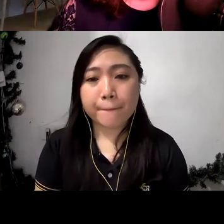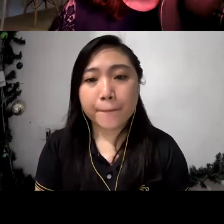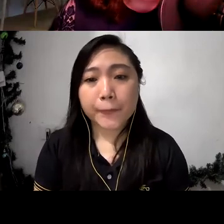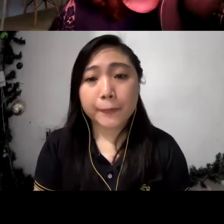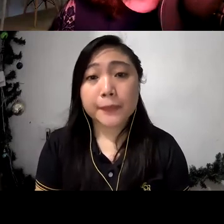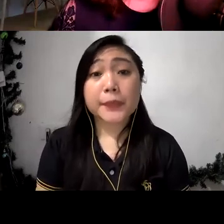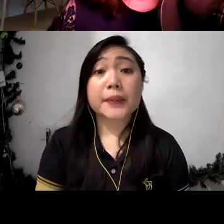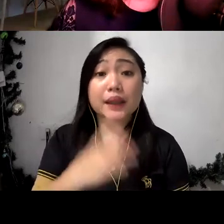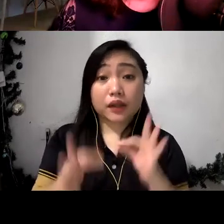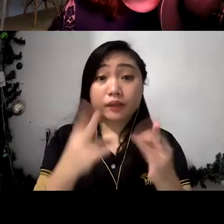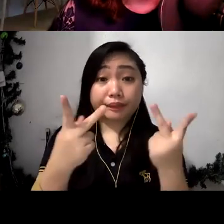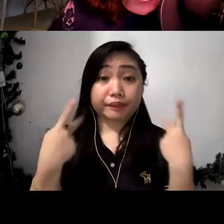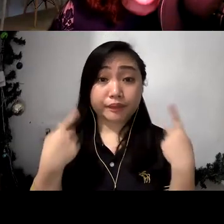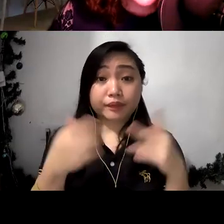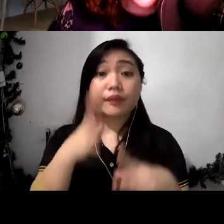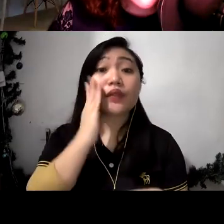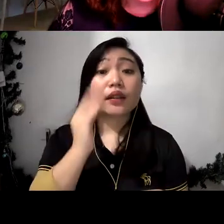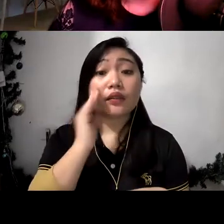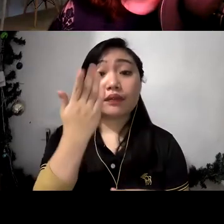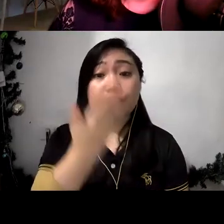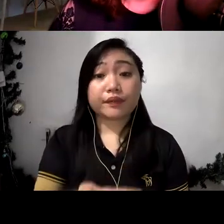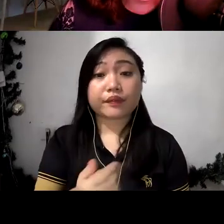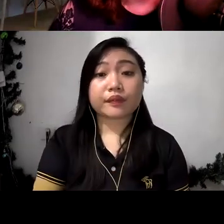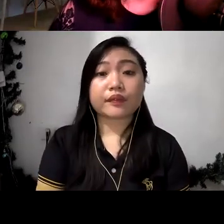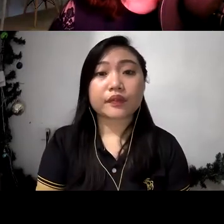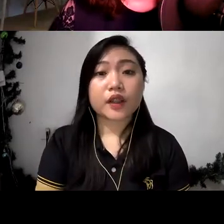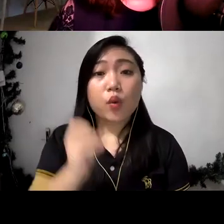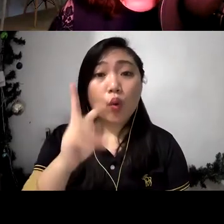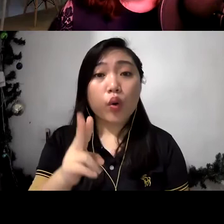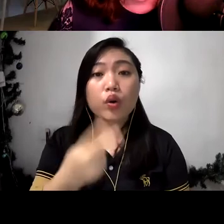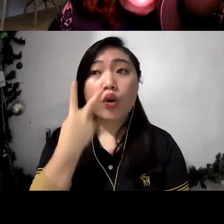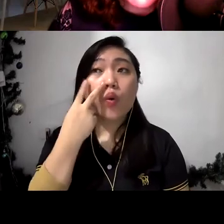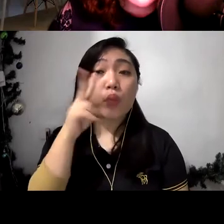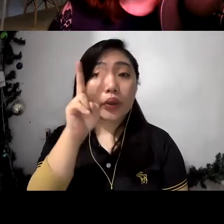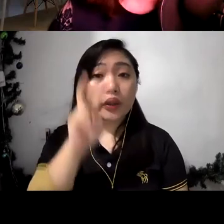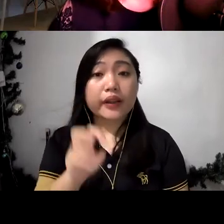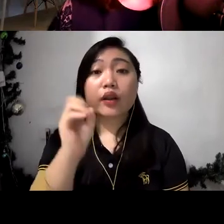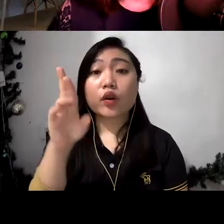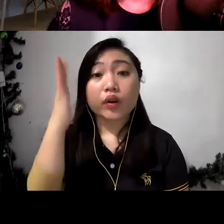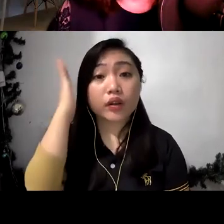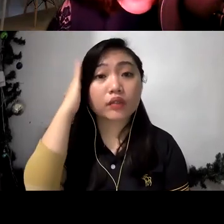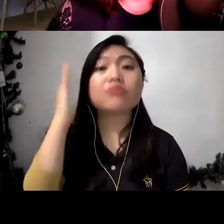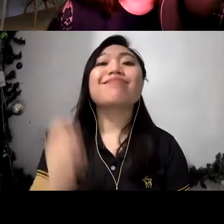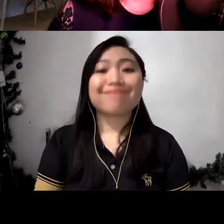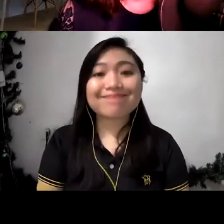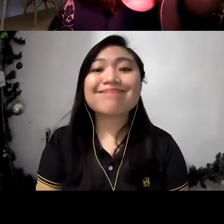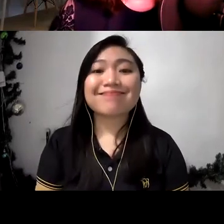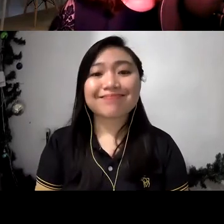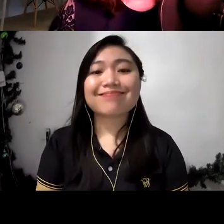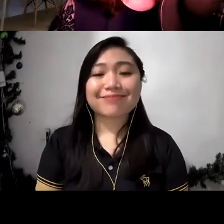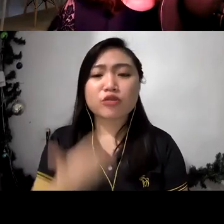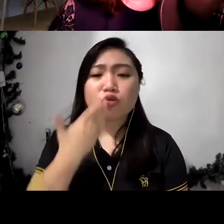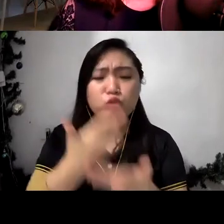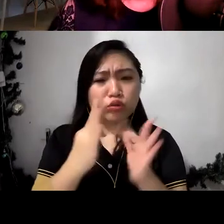experiences, no? We either as a witness or knowledge, no? So, masaya po kapag nan. Okay.